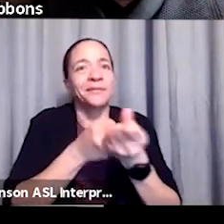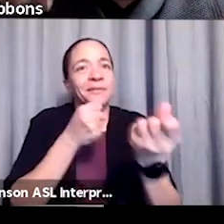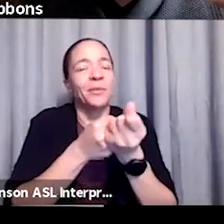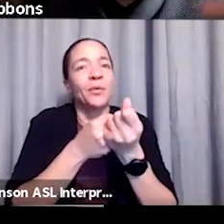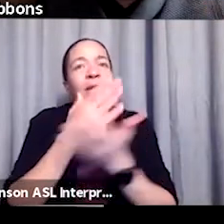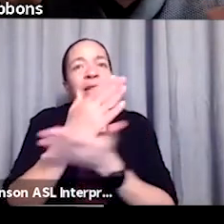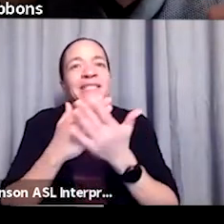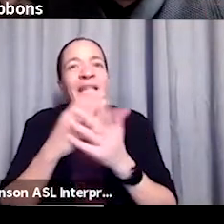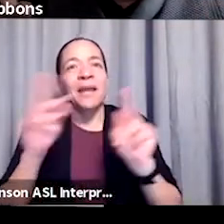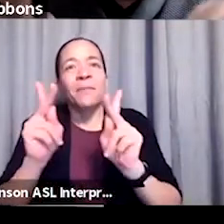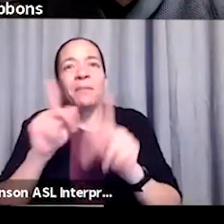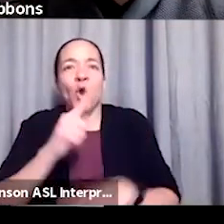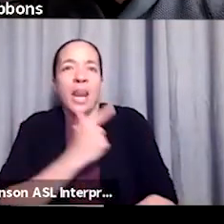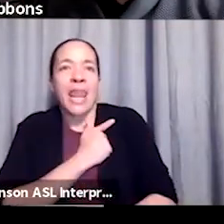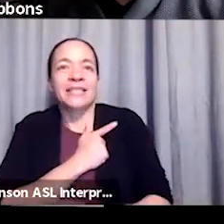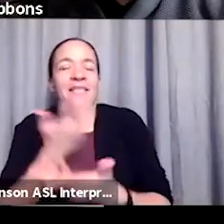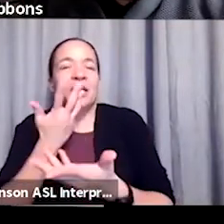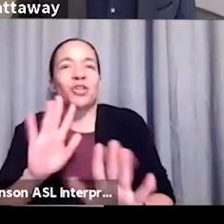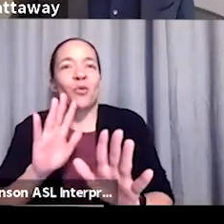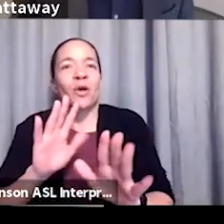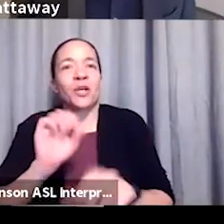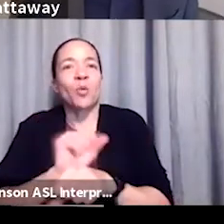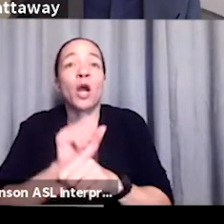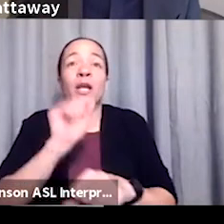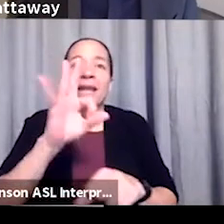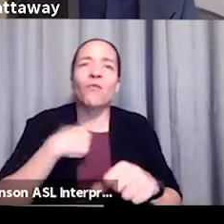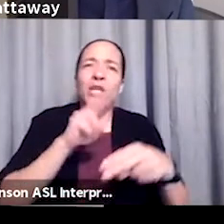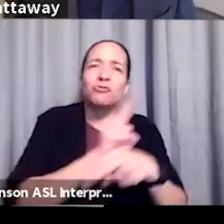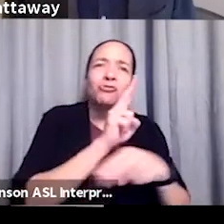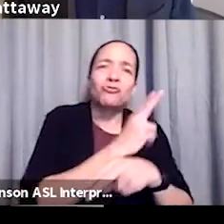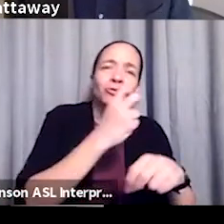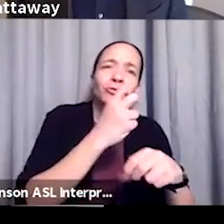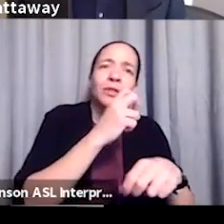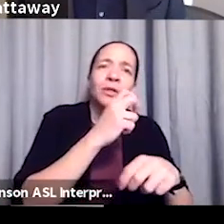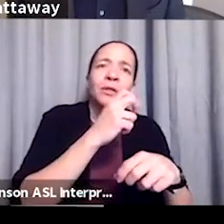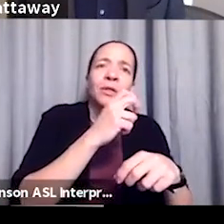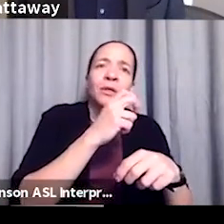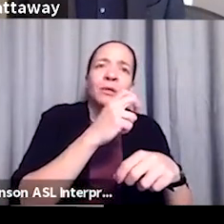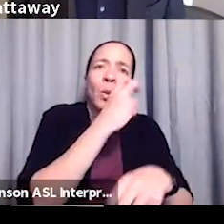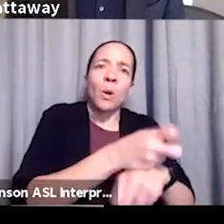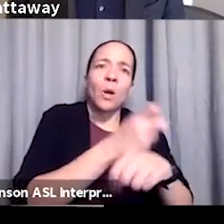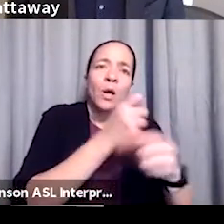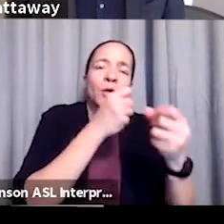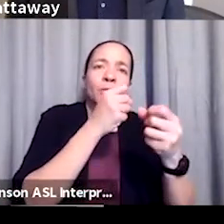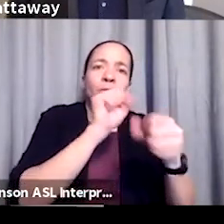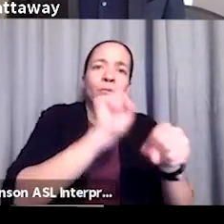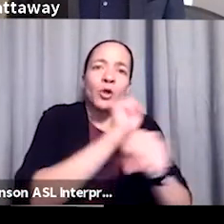are lazy or don't want to work? Yeah, that's a great question. That's come up in a lot of work we've done